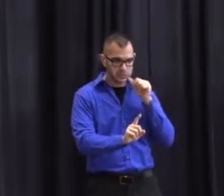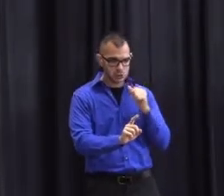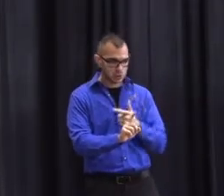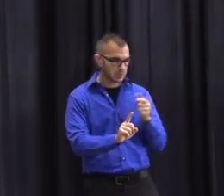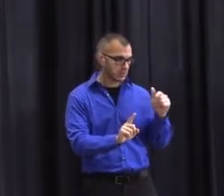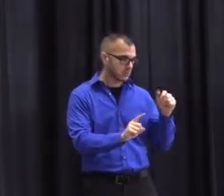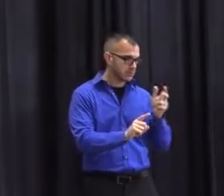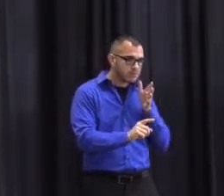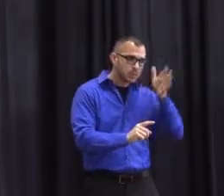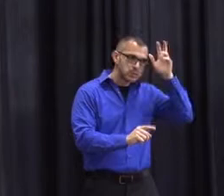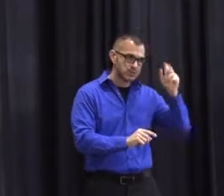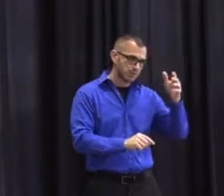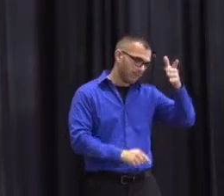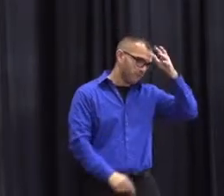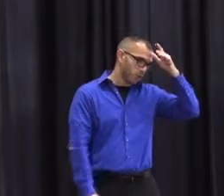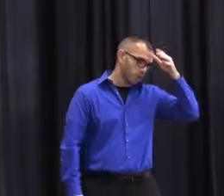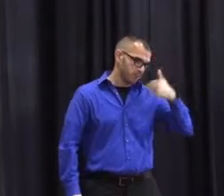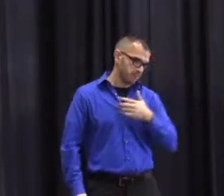My father